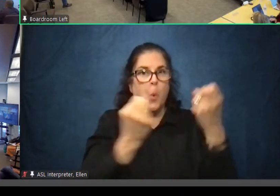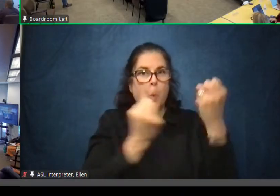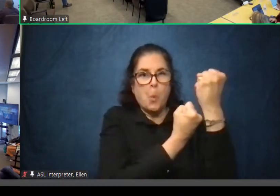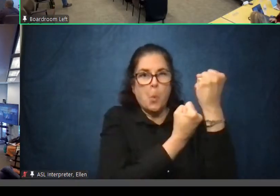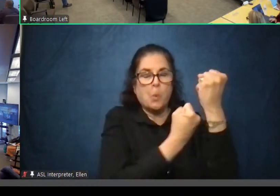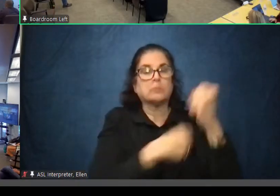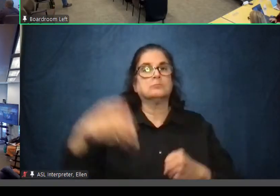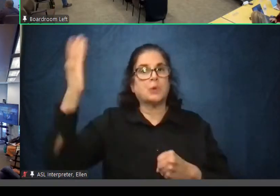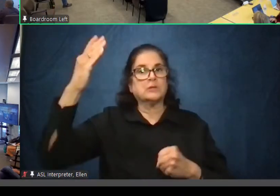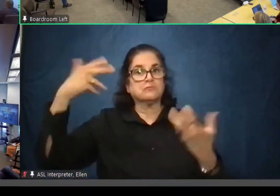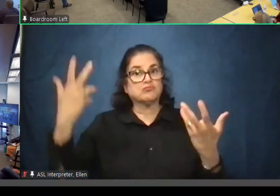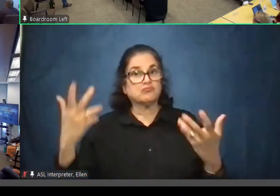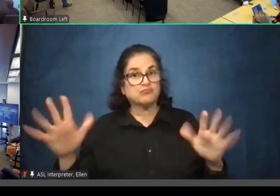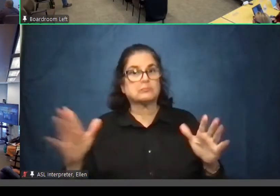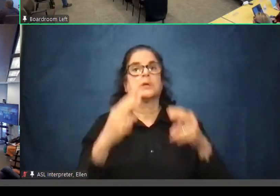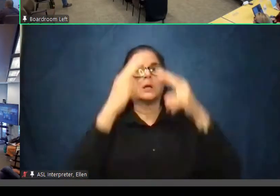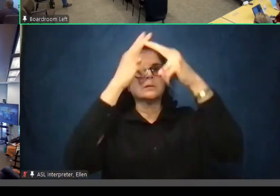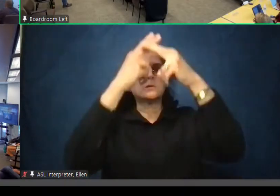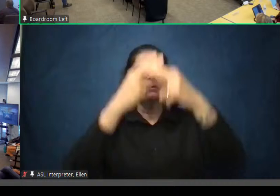roll call. Rama?